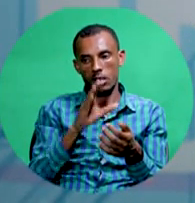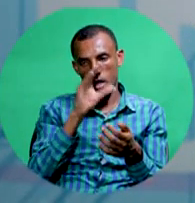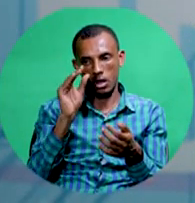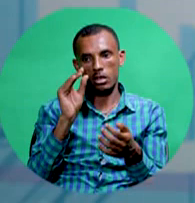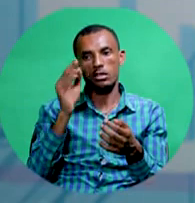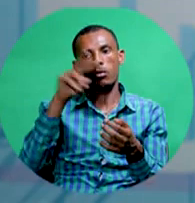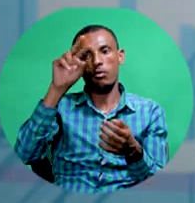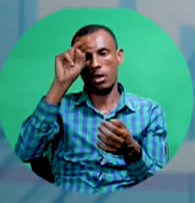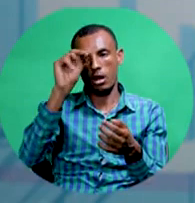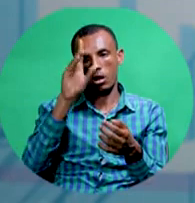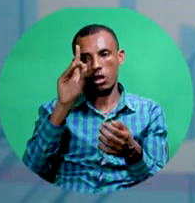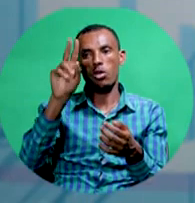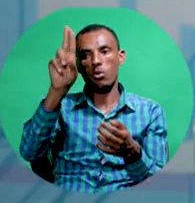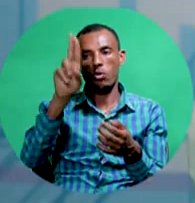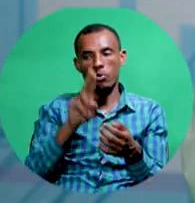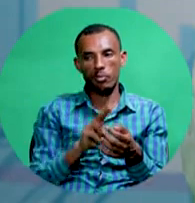n du.